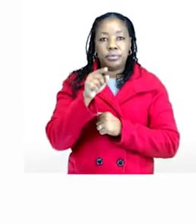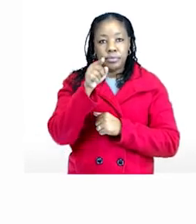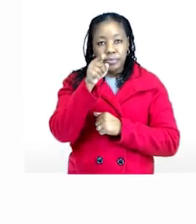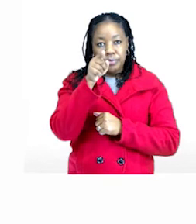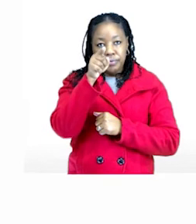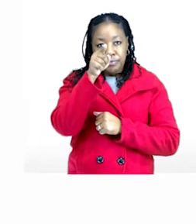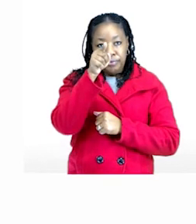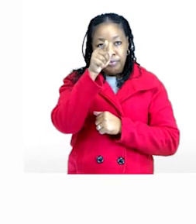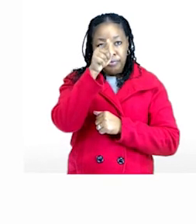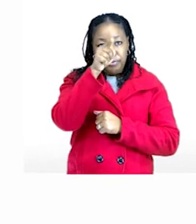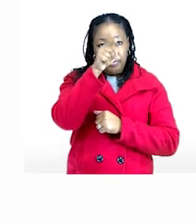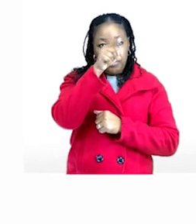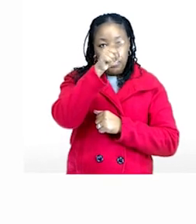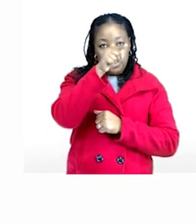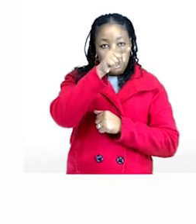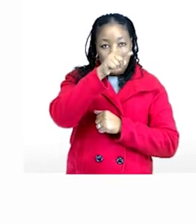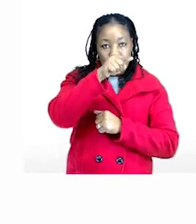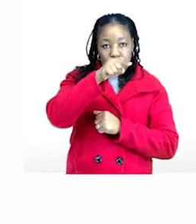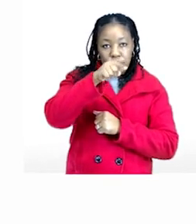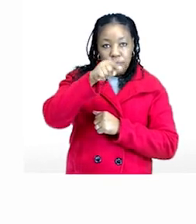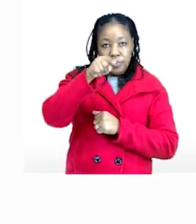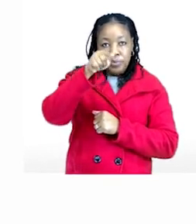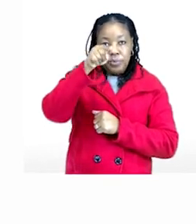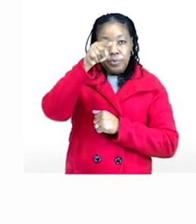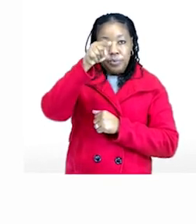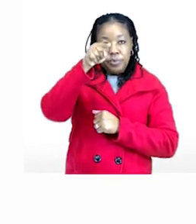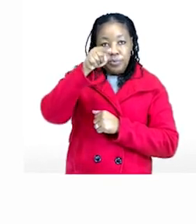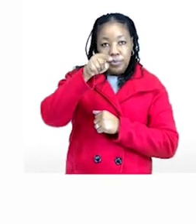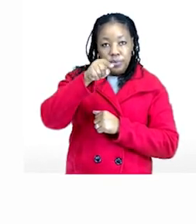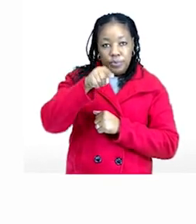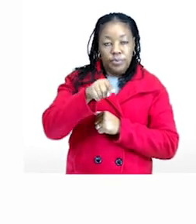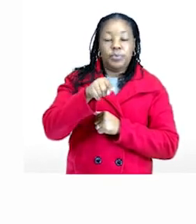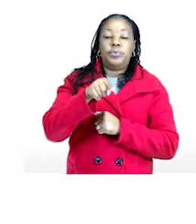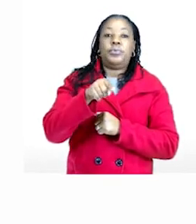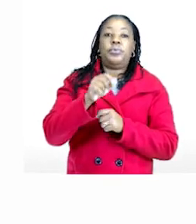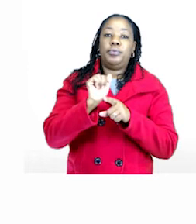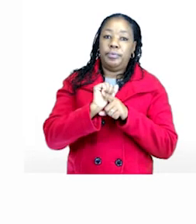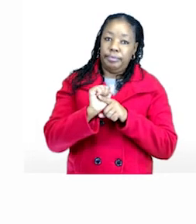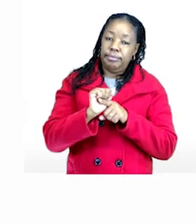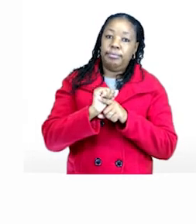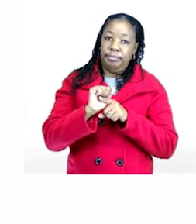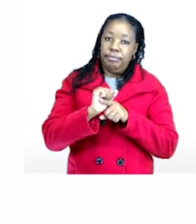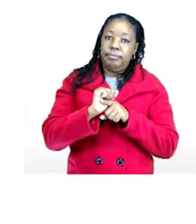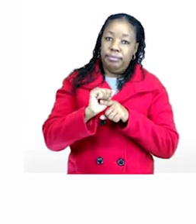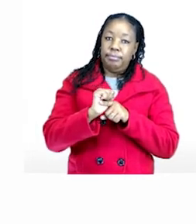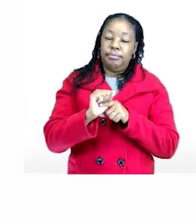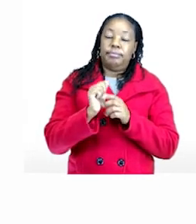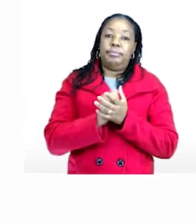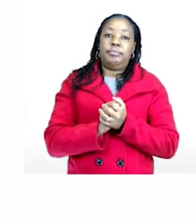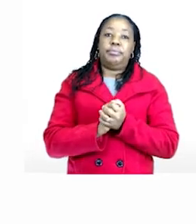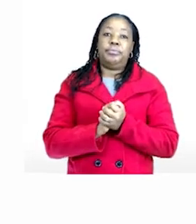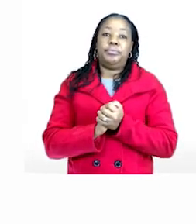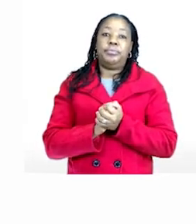where the arrow and the dot is pointing. Put your hand on the dot or your finger on the dot.